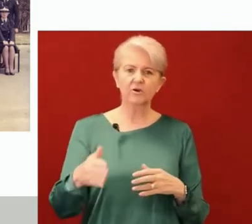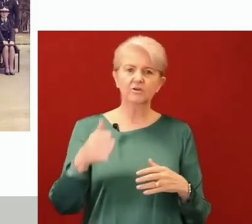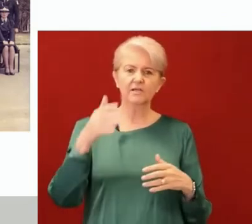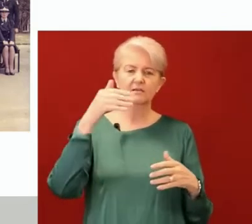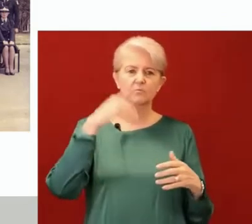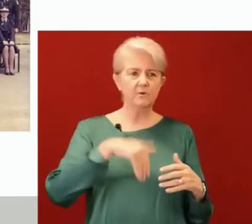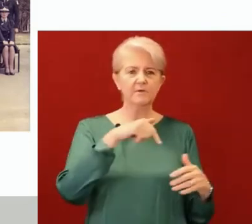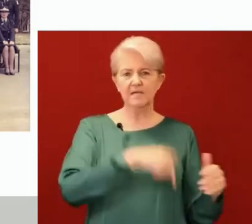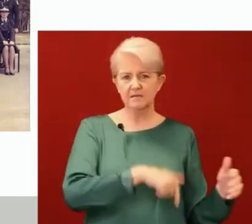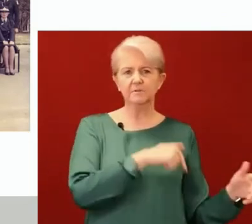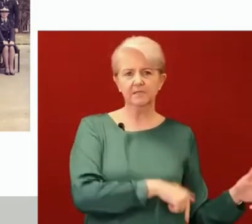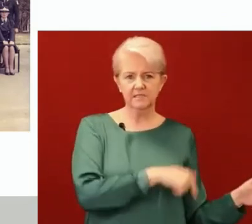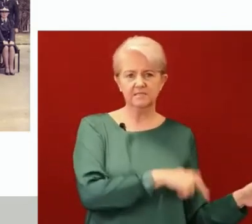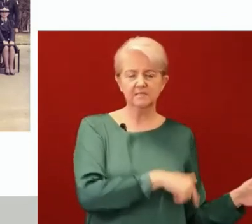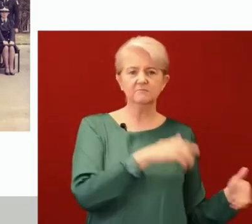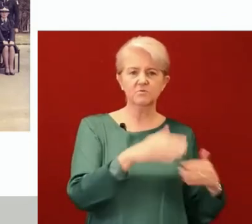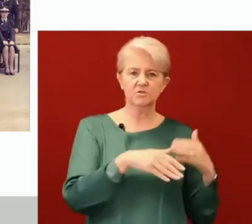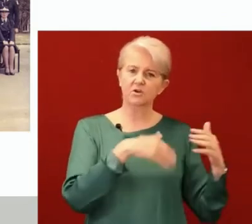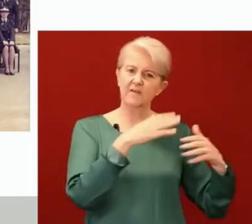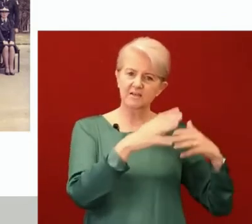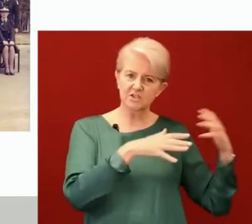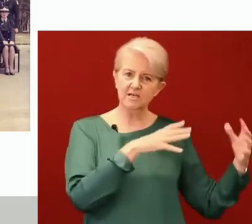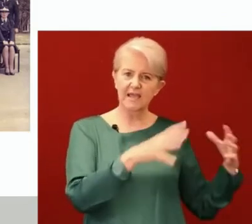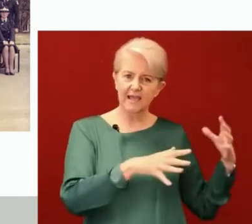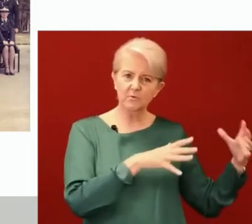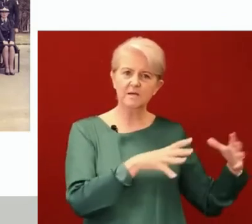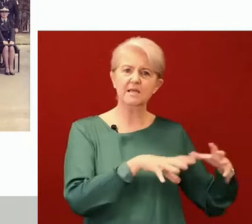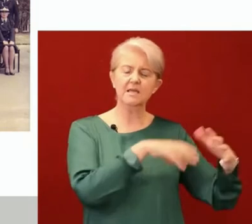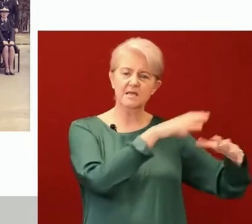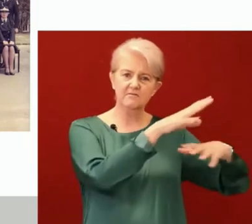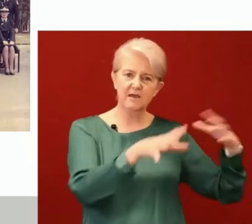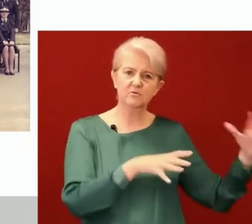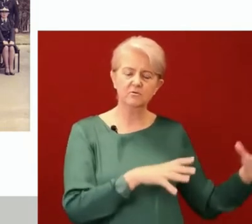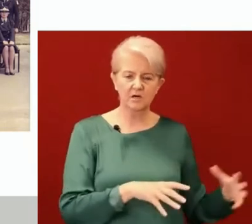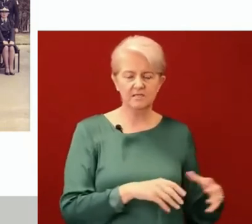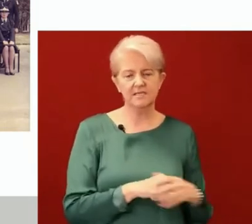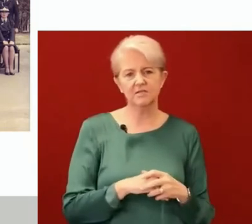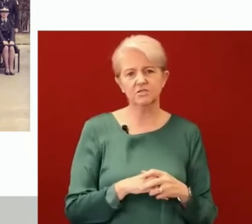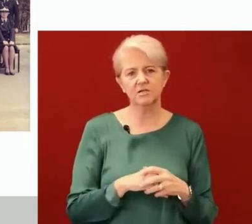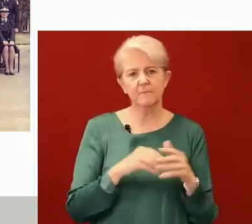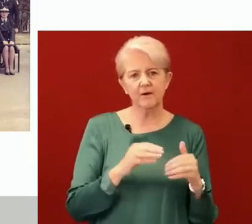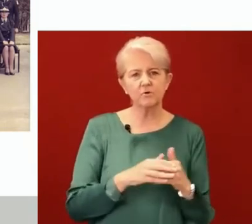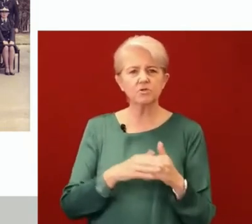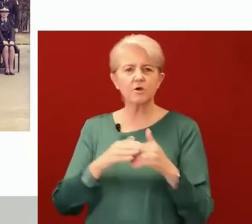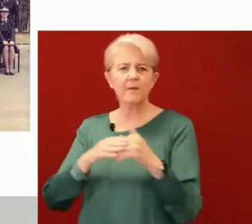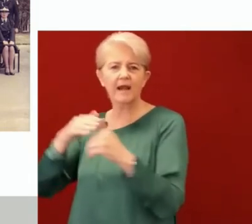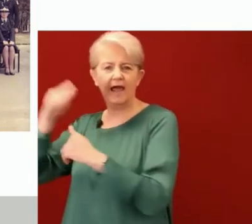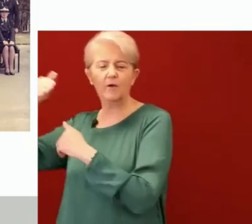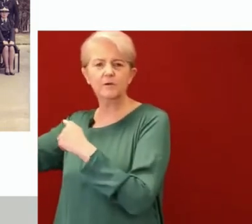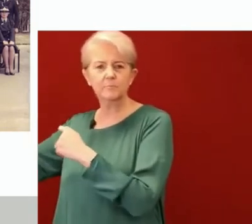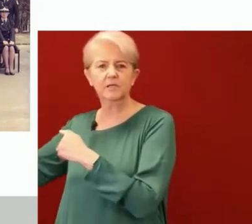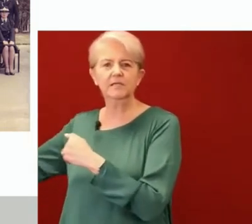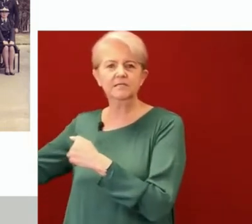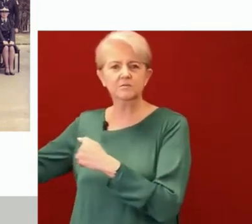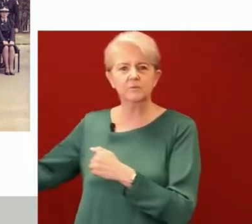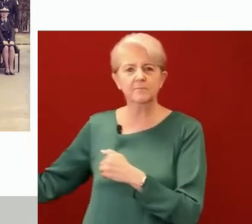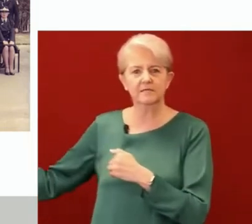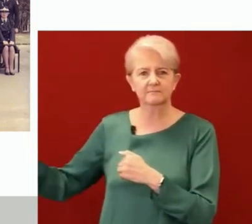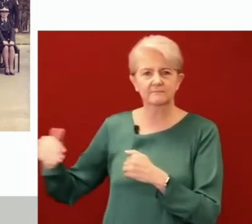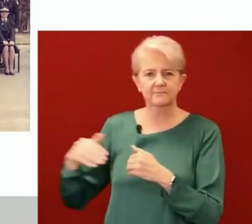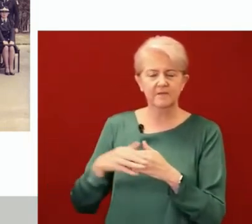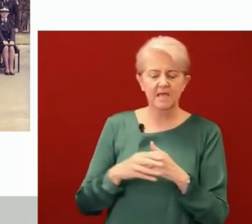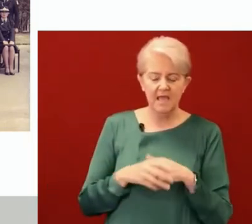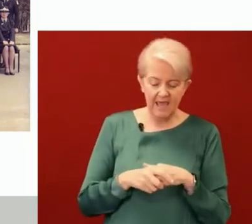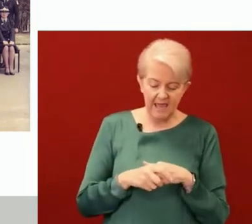regarding not only women in policing, so that gender equity in that organisation, but also about how we policed